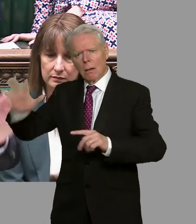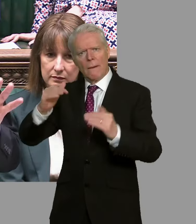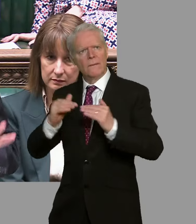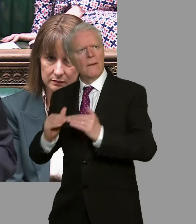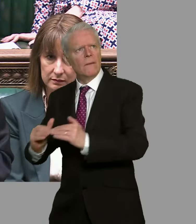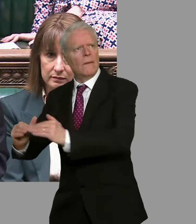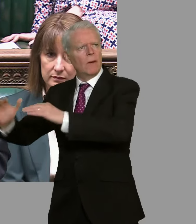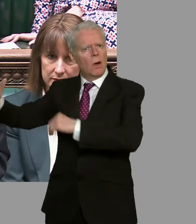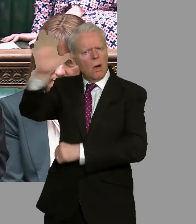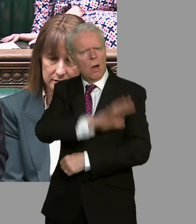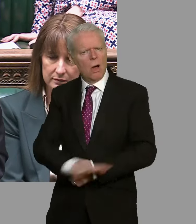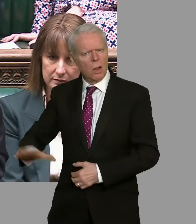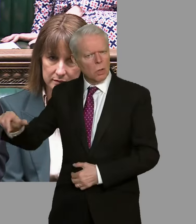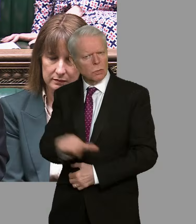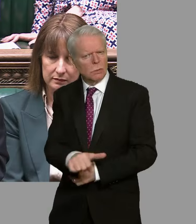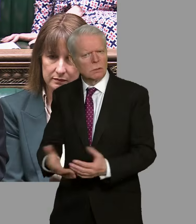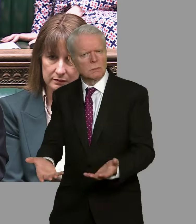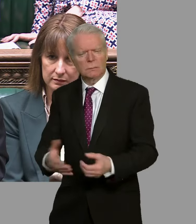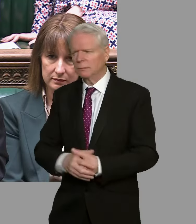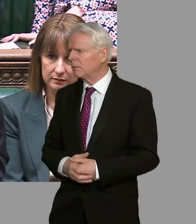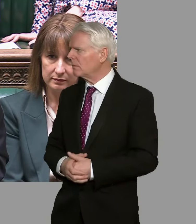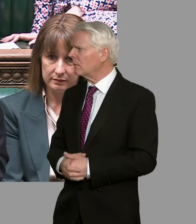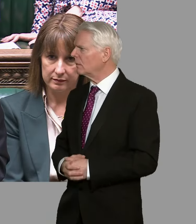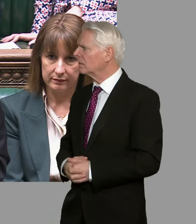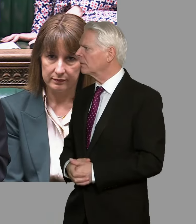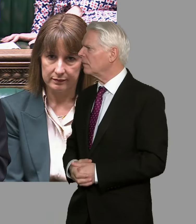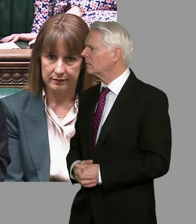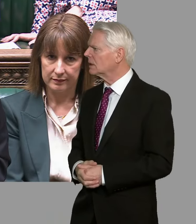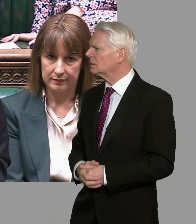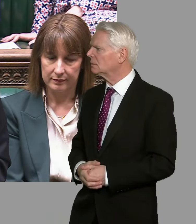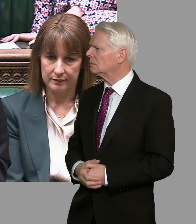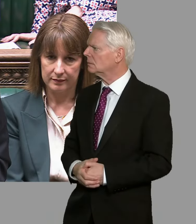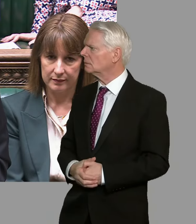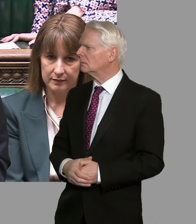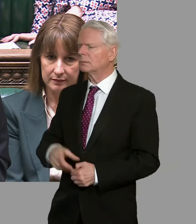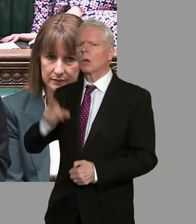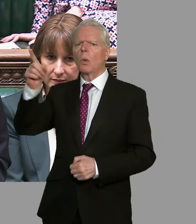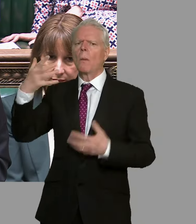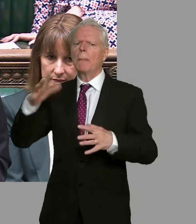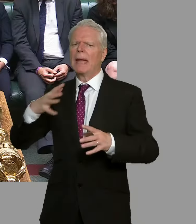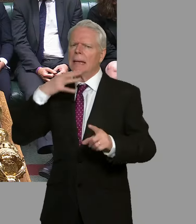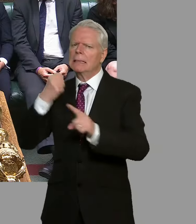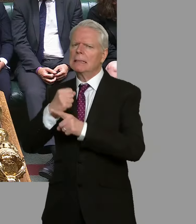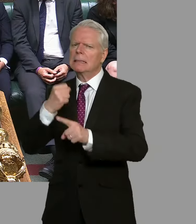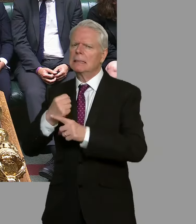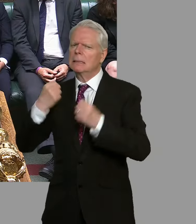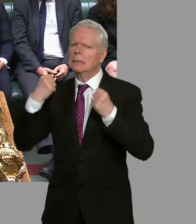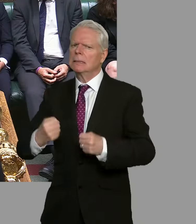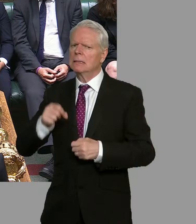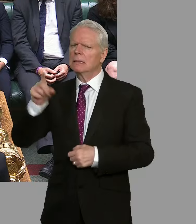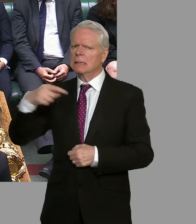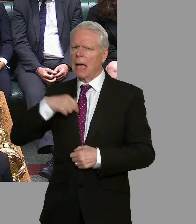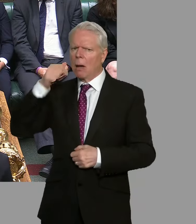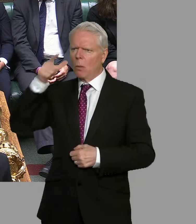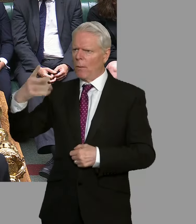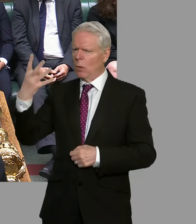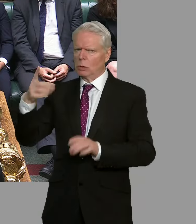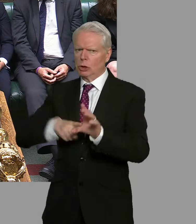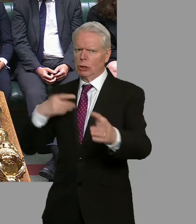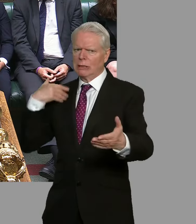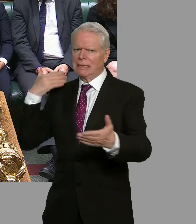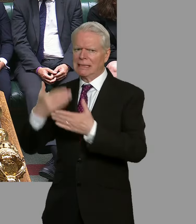councils on their knees with a total failure to improve and update how councils are funded. Through £69 billion